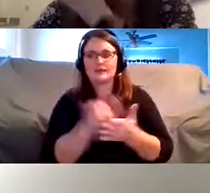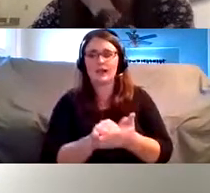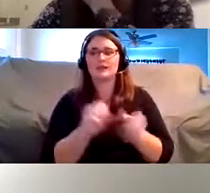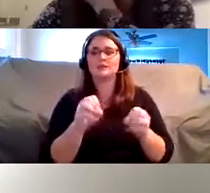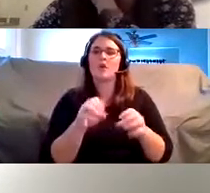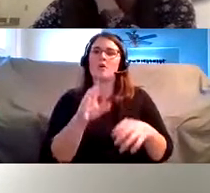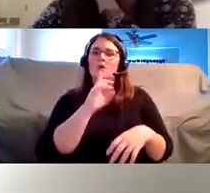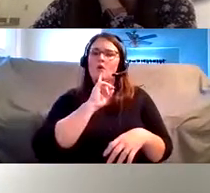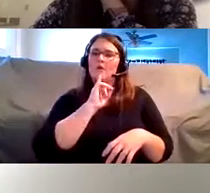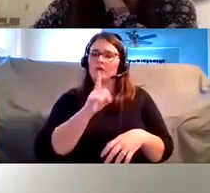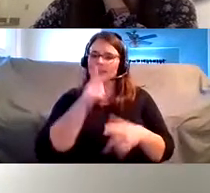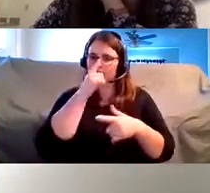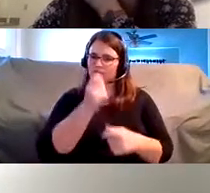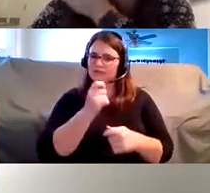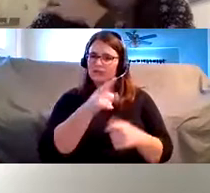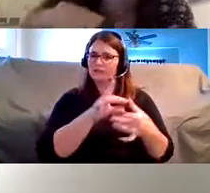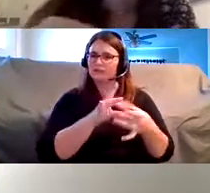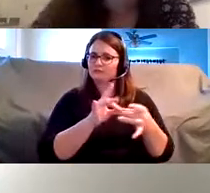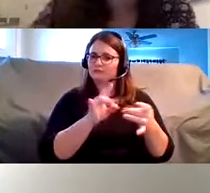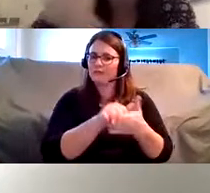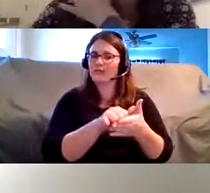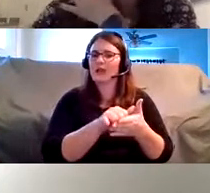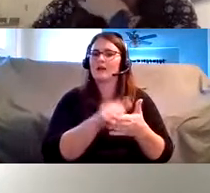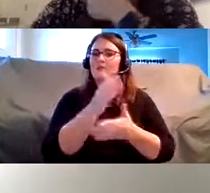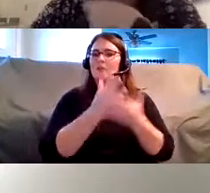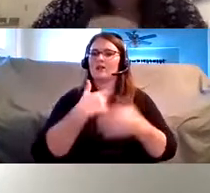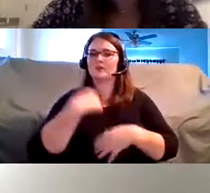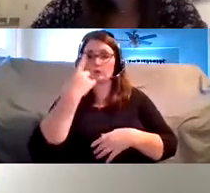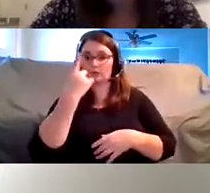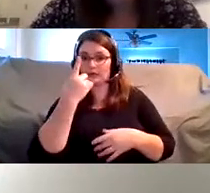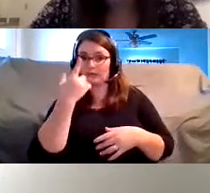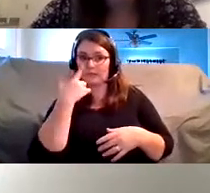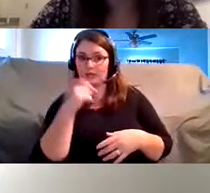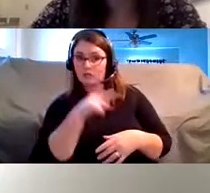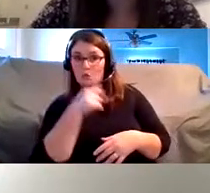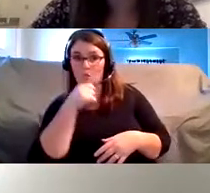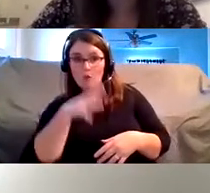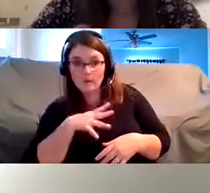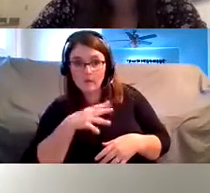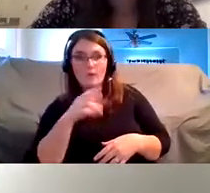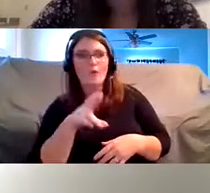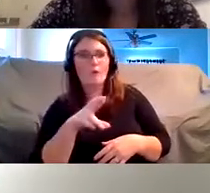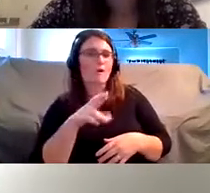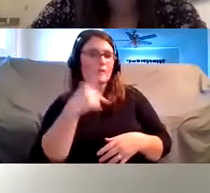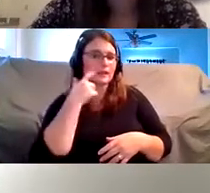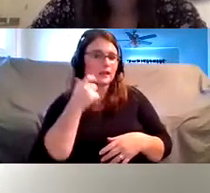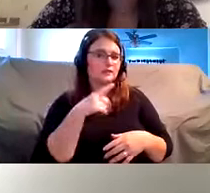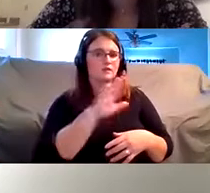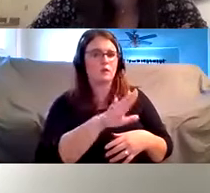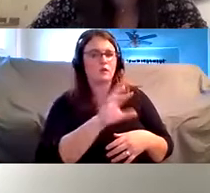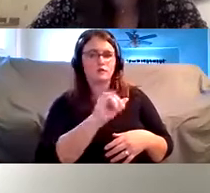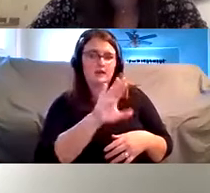that you brought this up, because part of me is wondering, well, is it because you're a woman? But, you know, I guess context really matters in all of